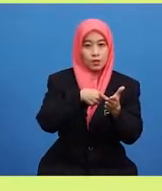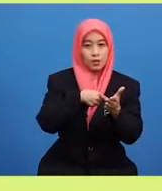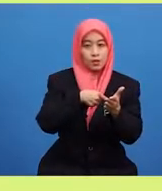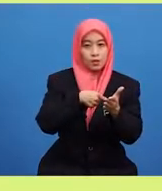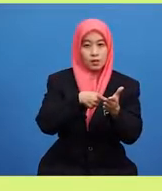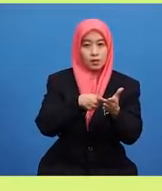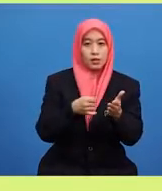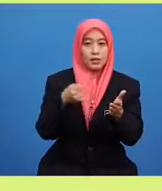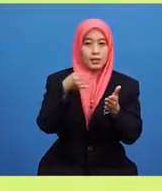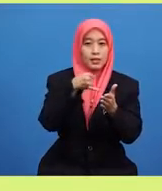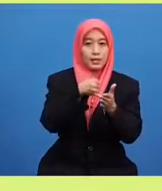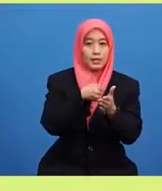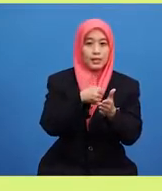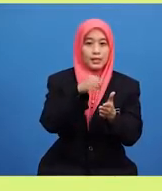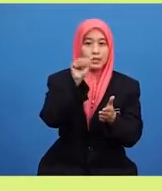What's this?